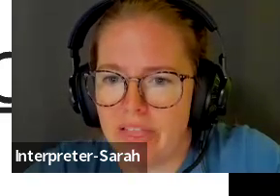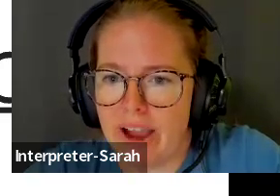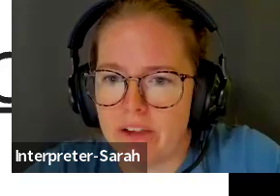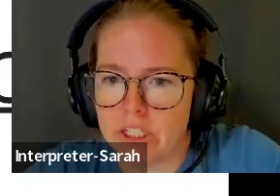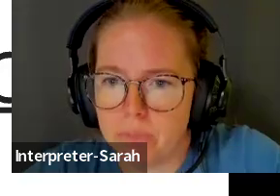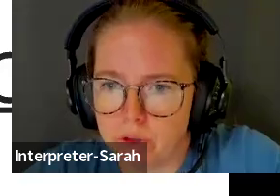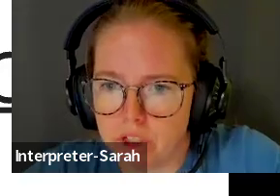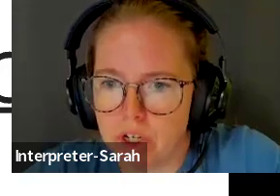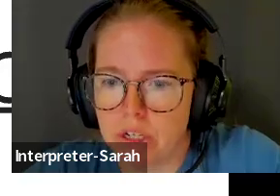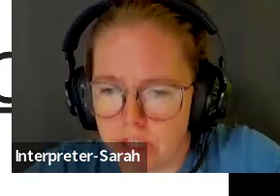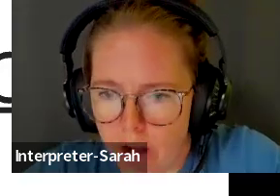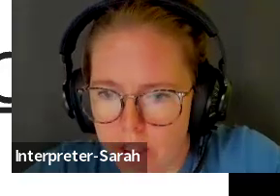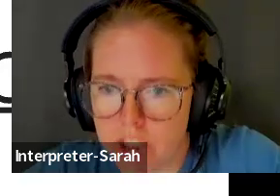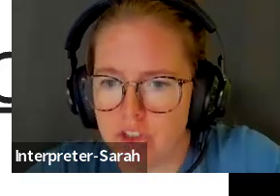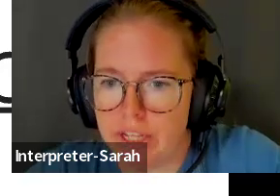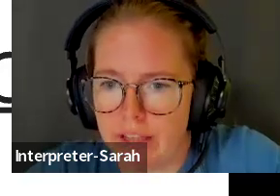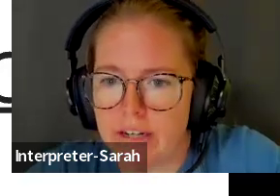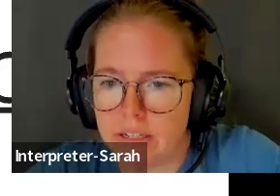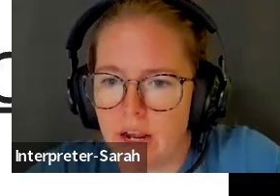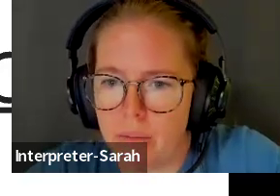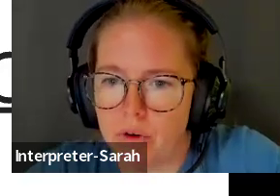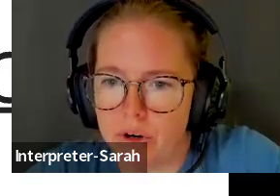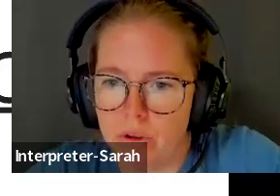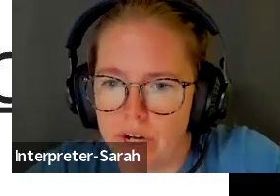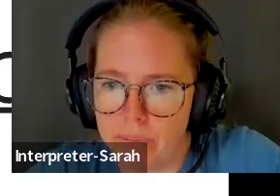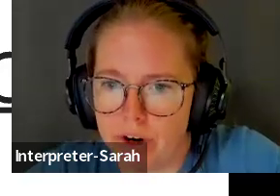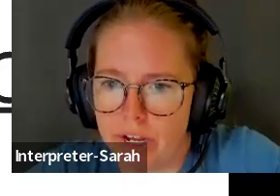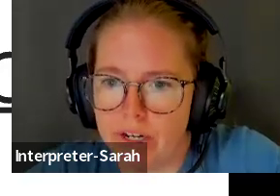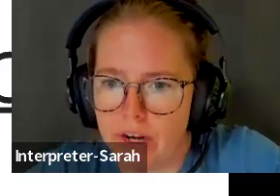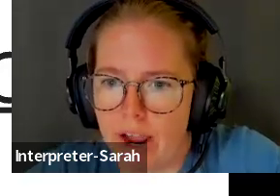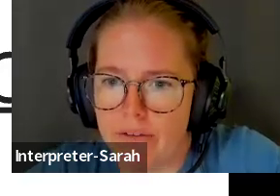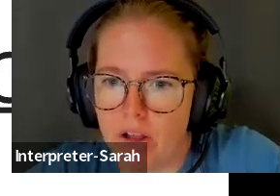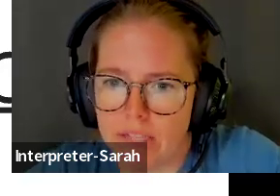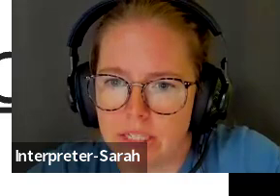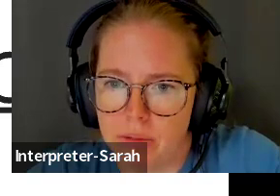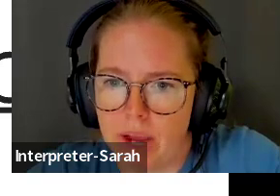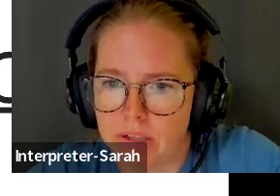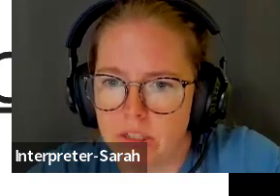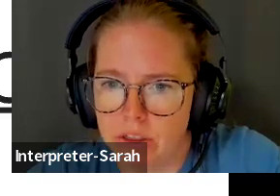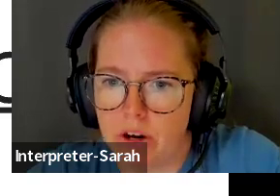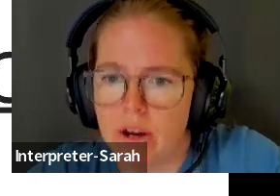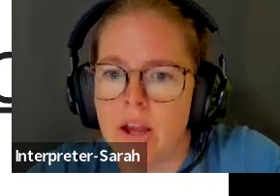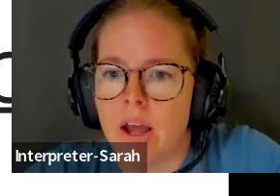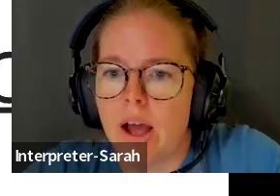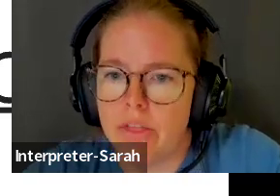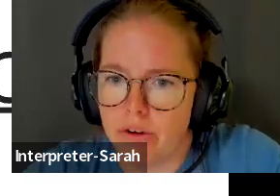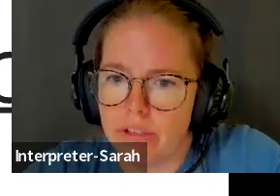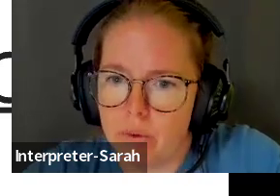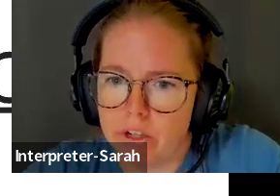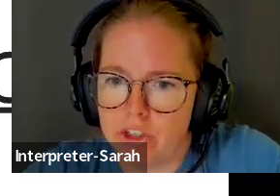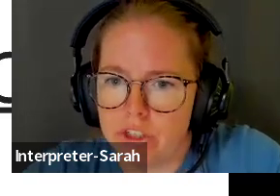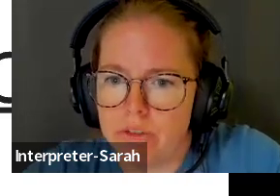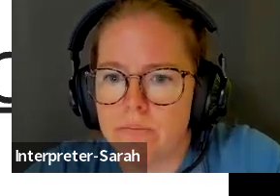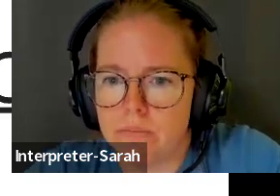just the lack of exposure to knowledge during that critical learning period can have long-lasting impacts on